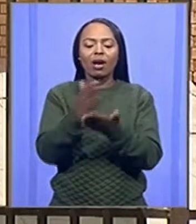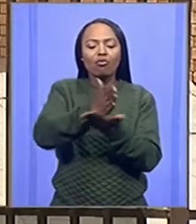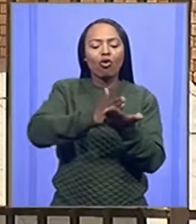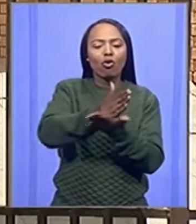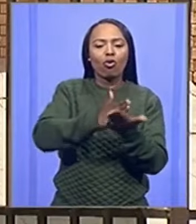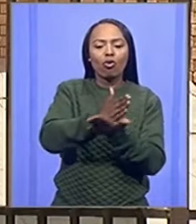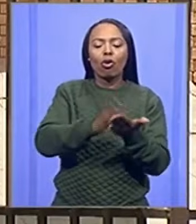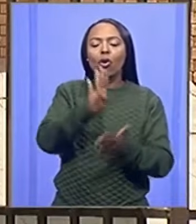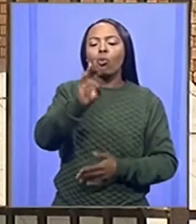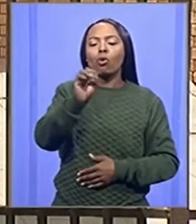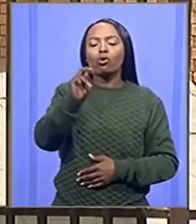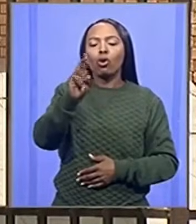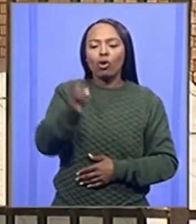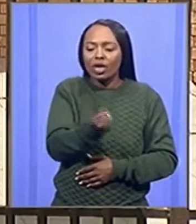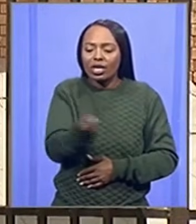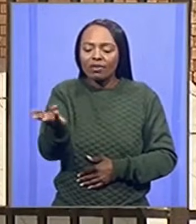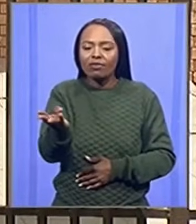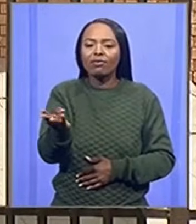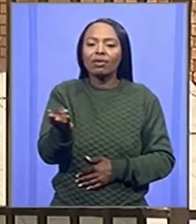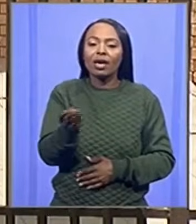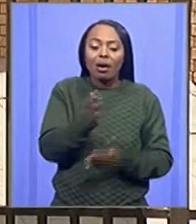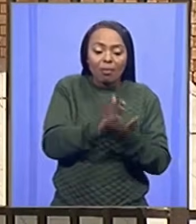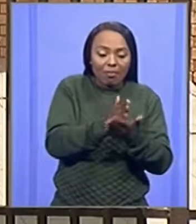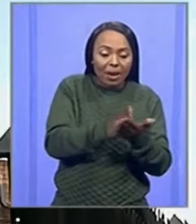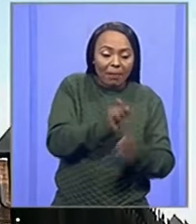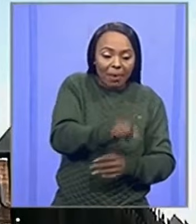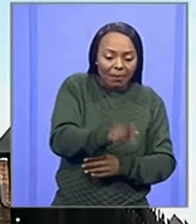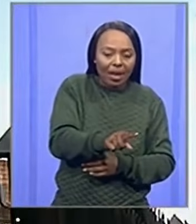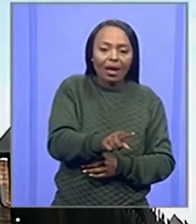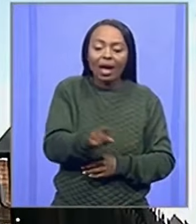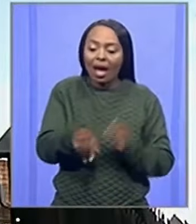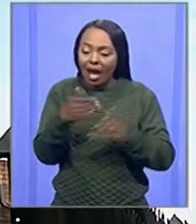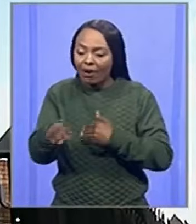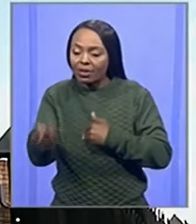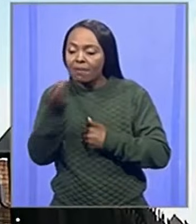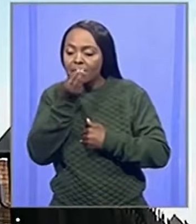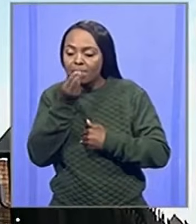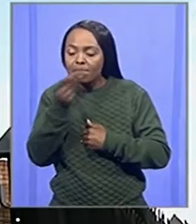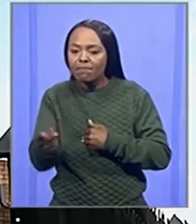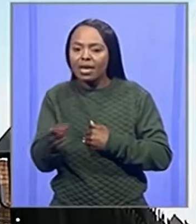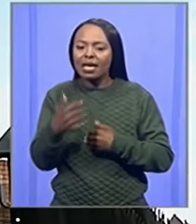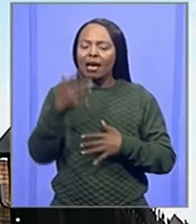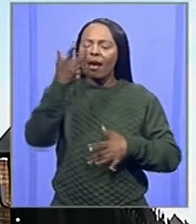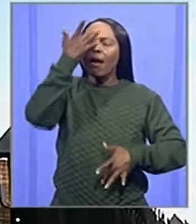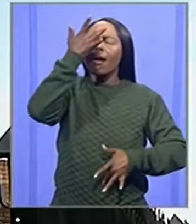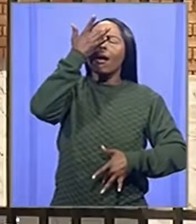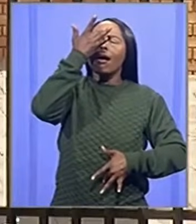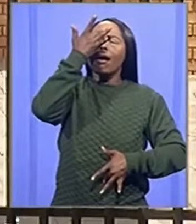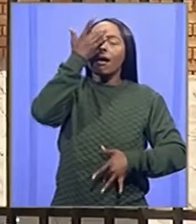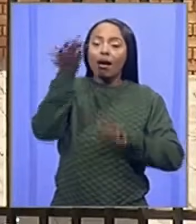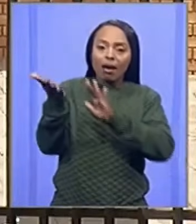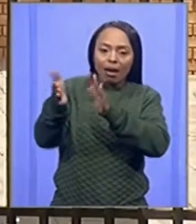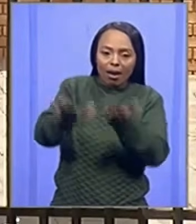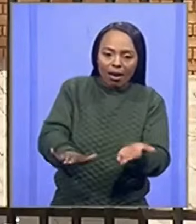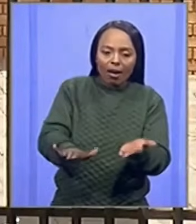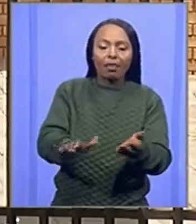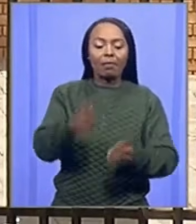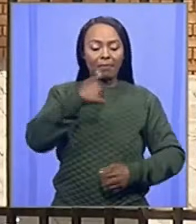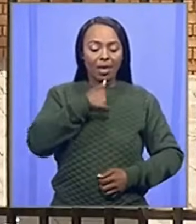sandwich gante sandwich eo e tla a sena go eja Bonolo ke ya nong a nna lama a ba tlhokafala. Ke batla hela